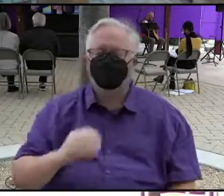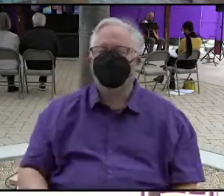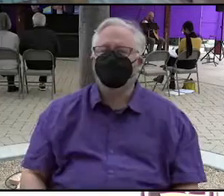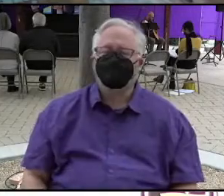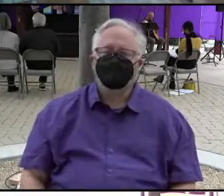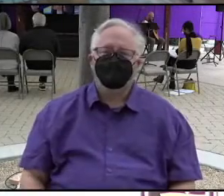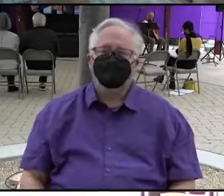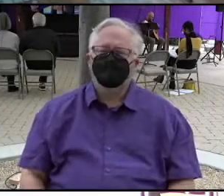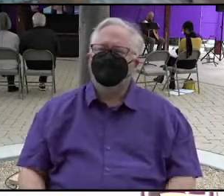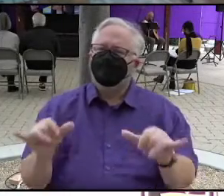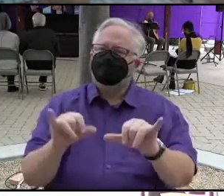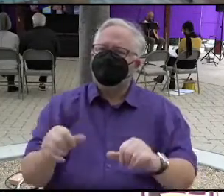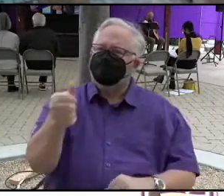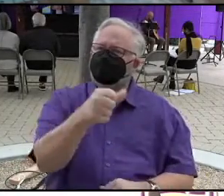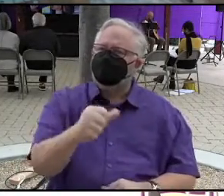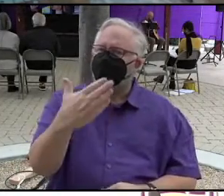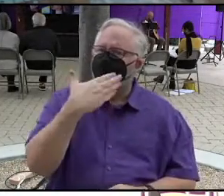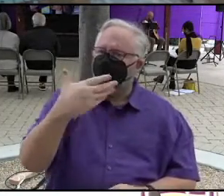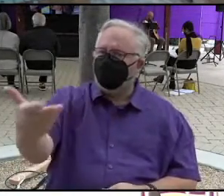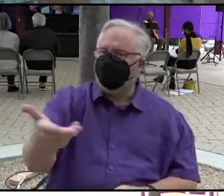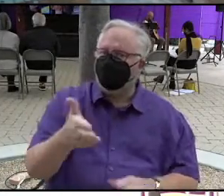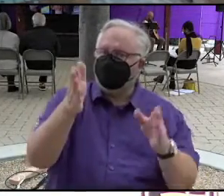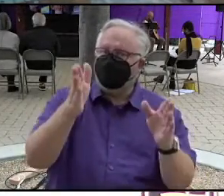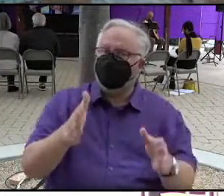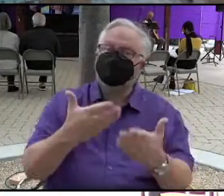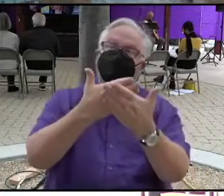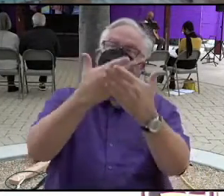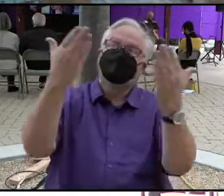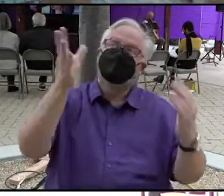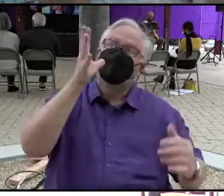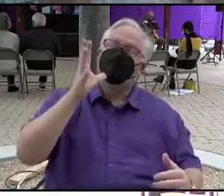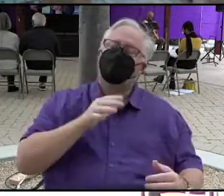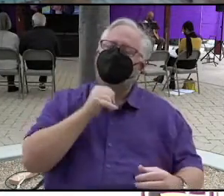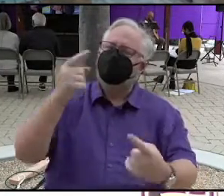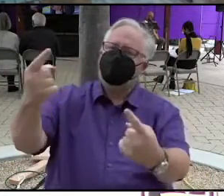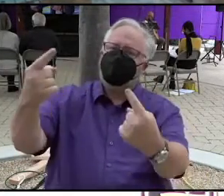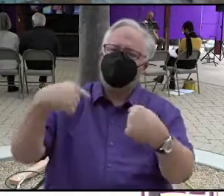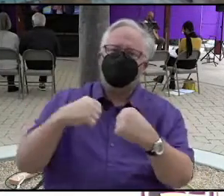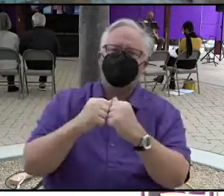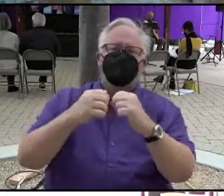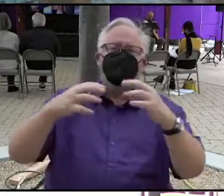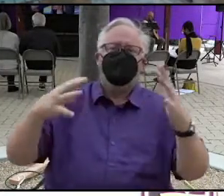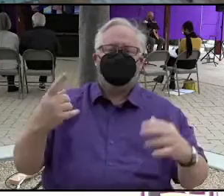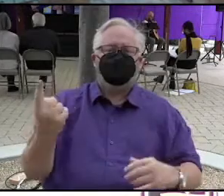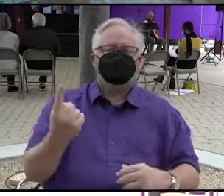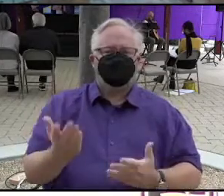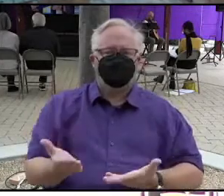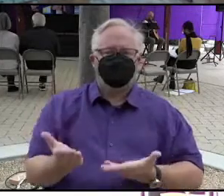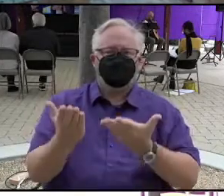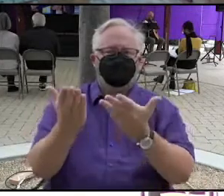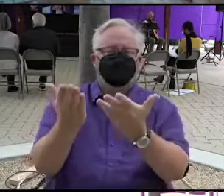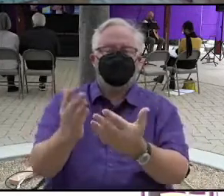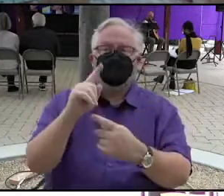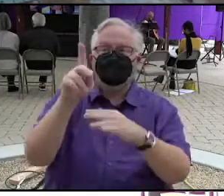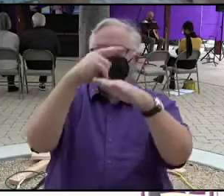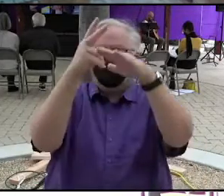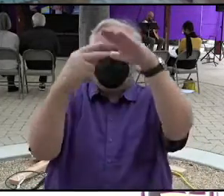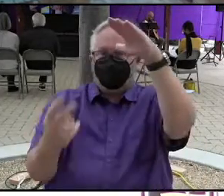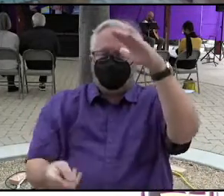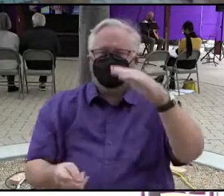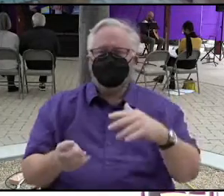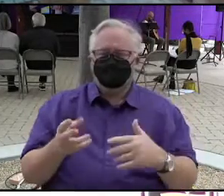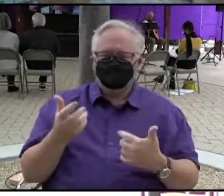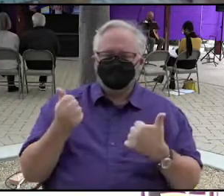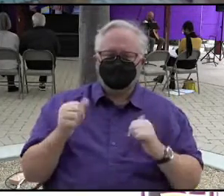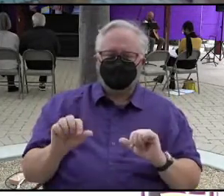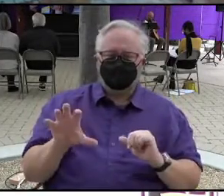Like any good guest, Sky Woman had not come empty-handed. When she toppled from the hole in the Sky World, she had reached out to